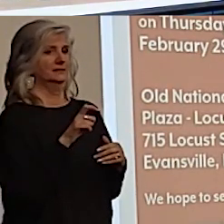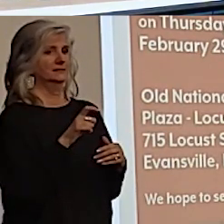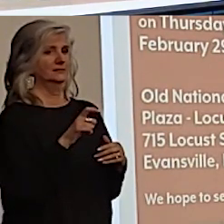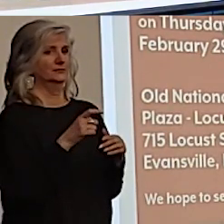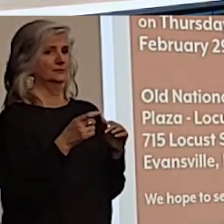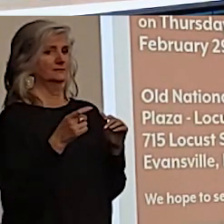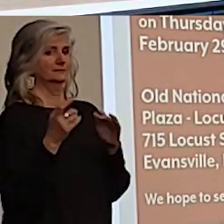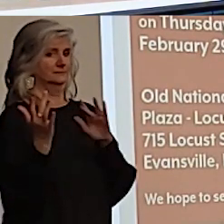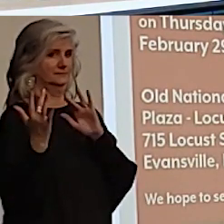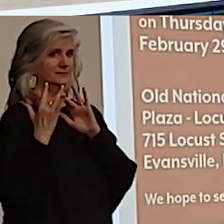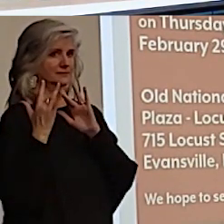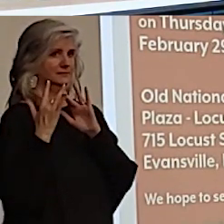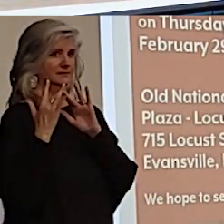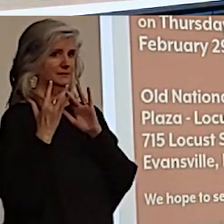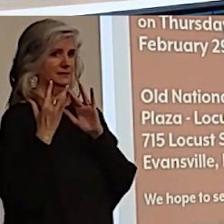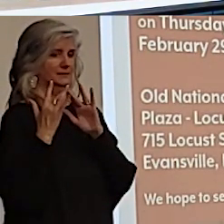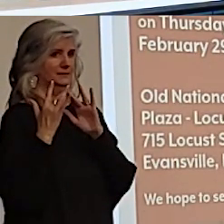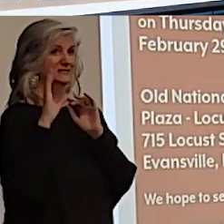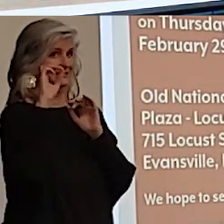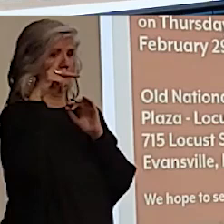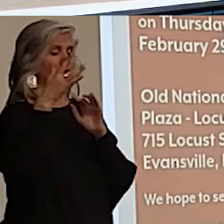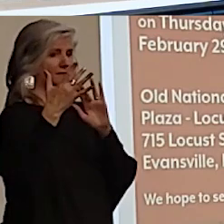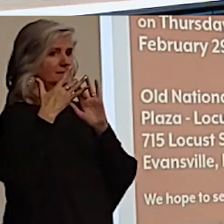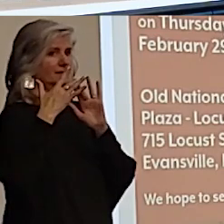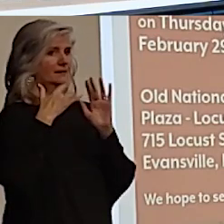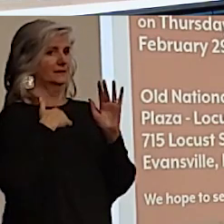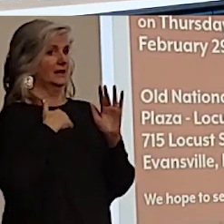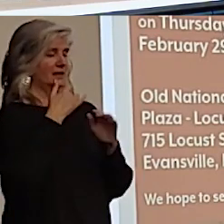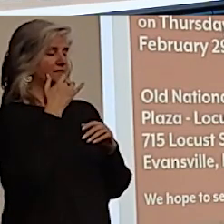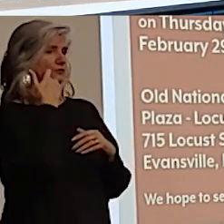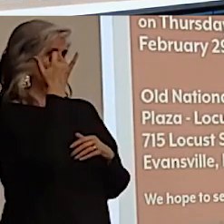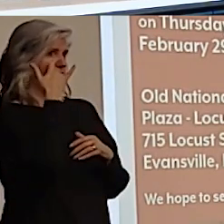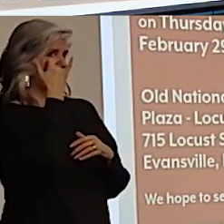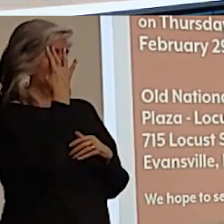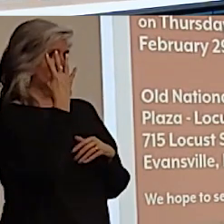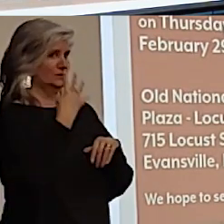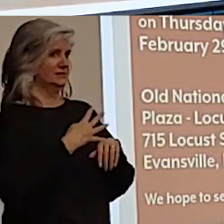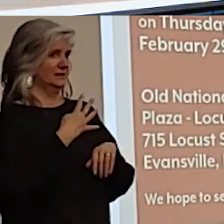me. I've made 4 follow-up calls,